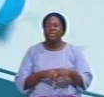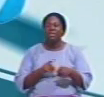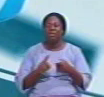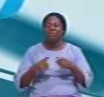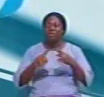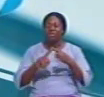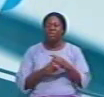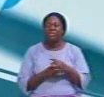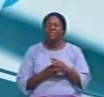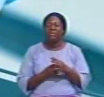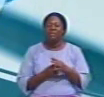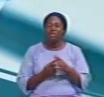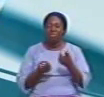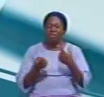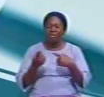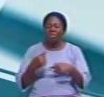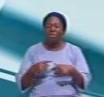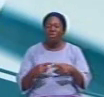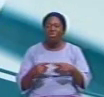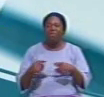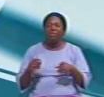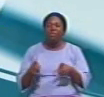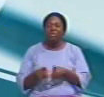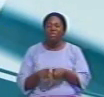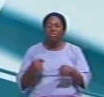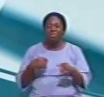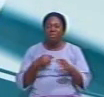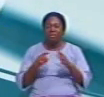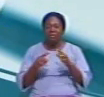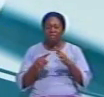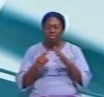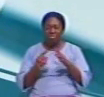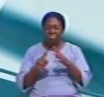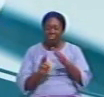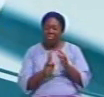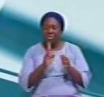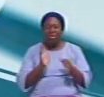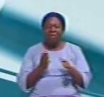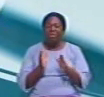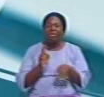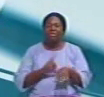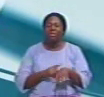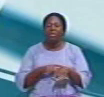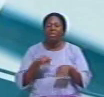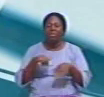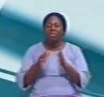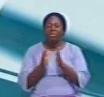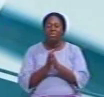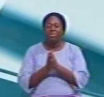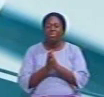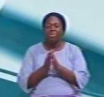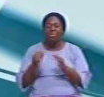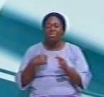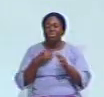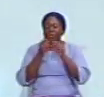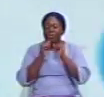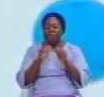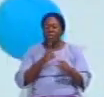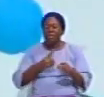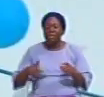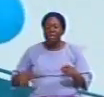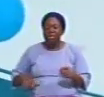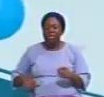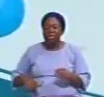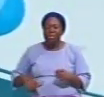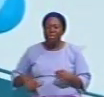insight as we are spending some time in prayer. We want to thank the Lord and to bless the Lord. We